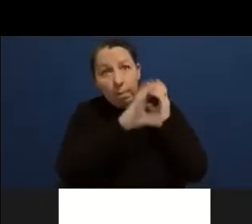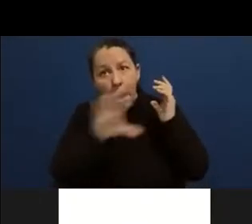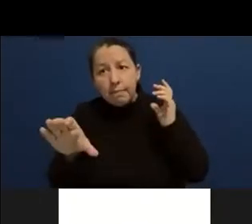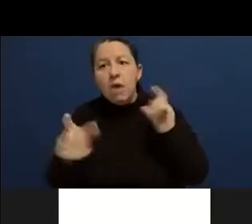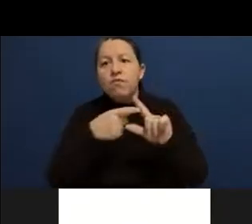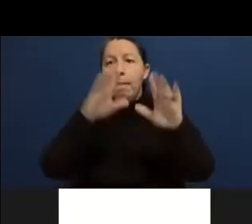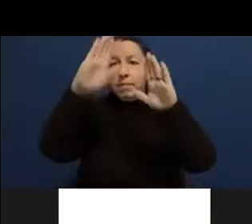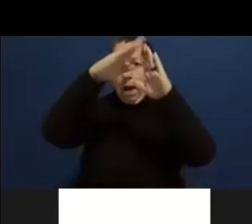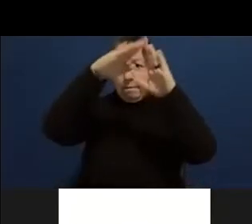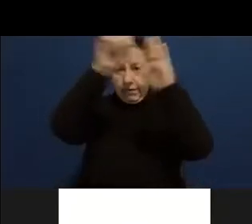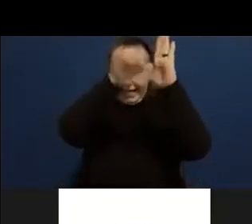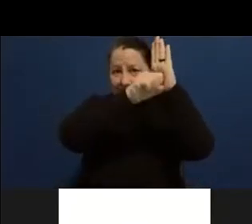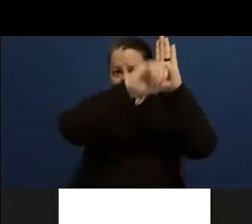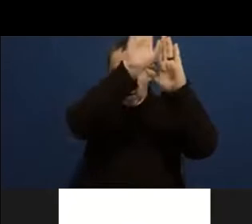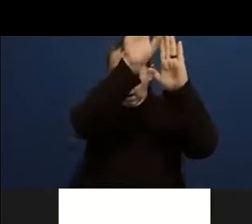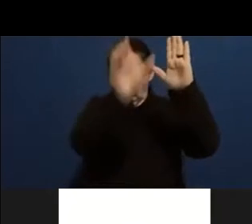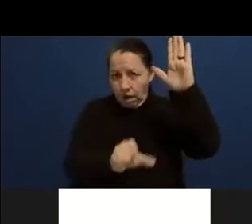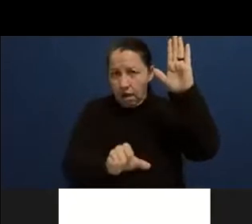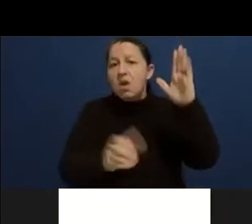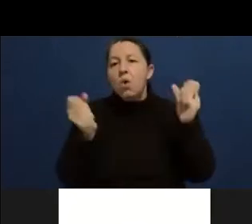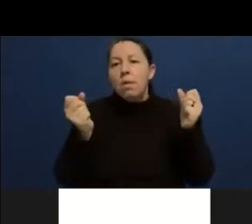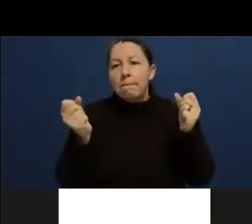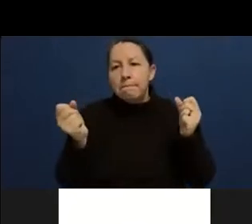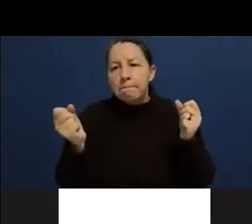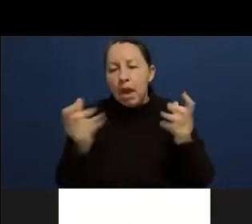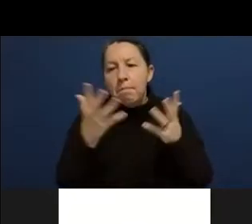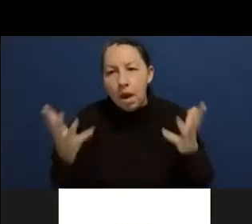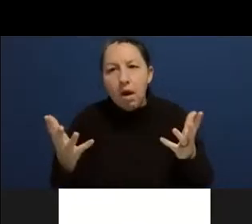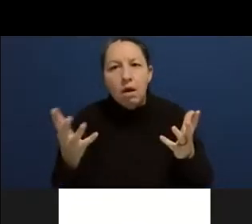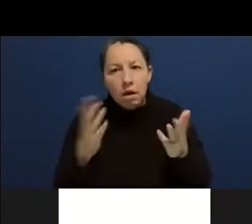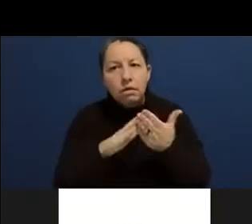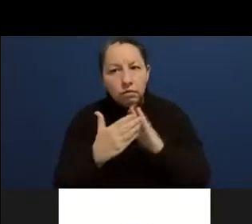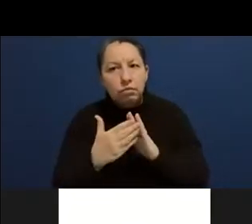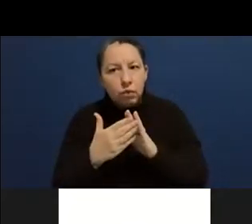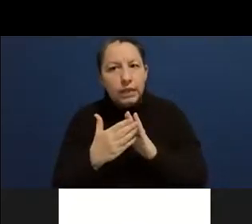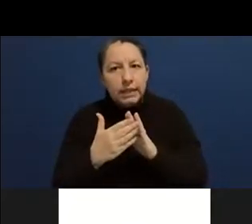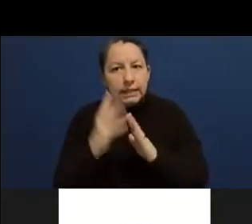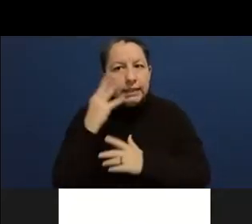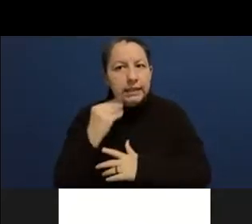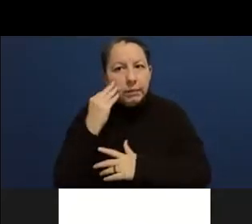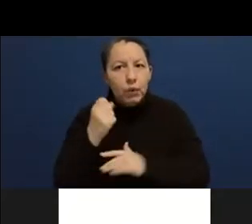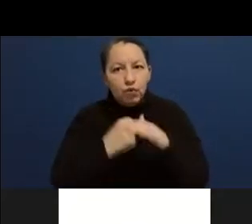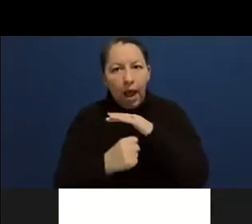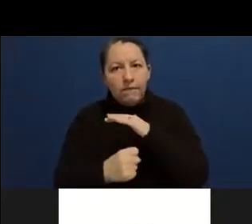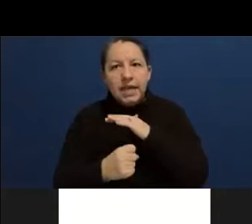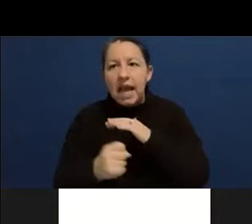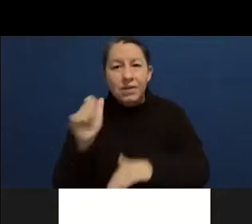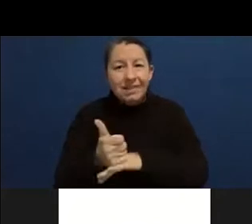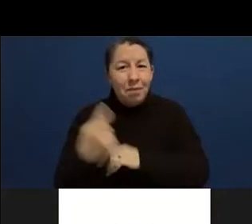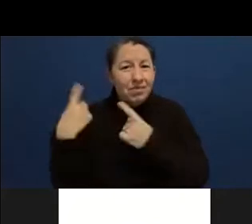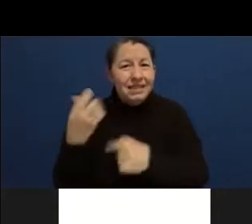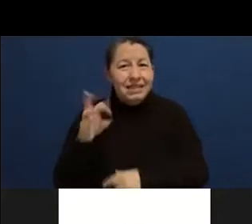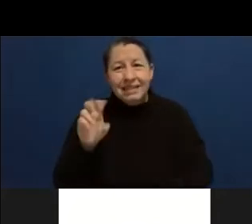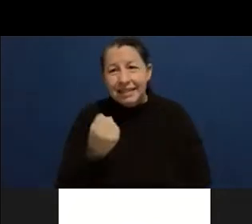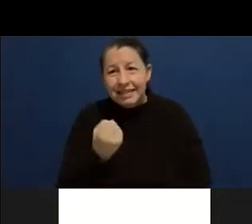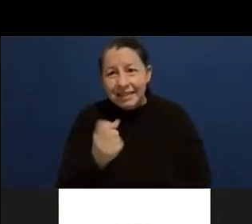lot of trafficking along those communities when that was established in the 60s as well. So we can look at different areas and